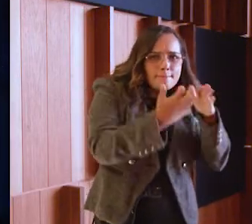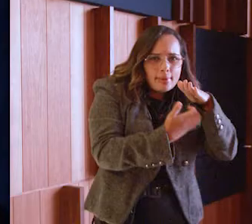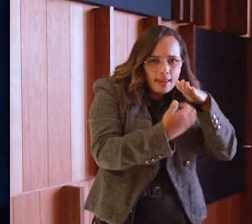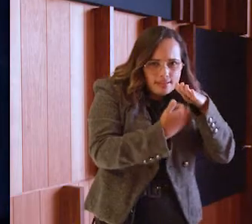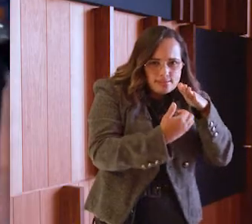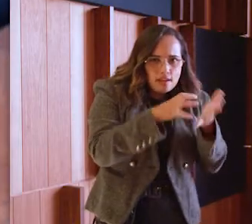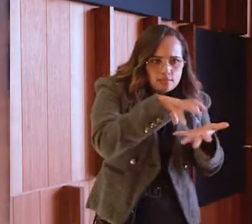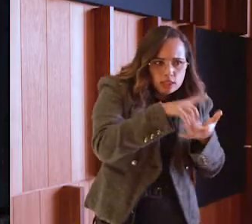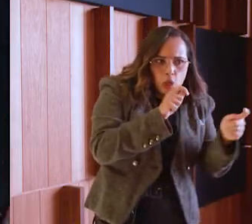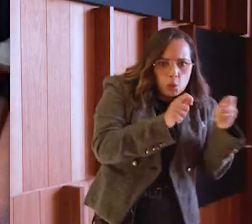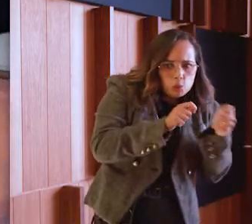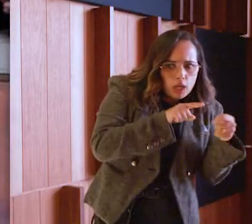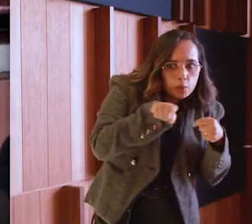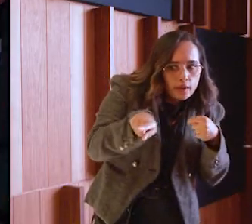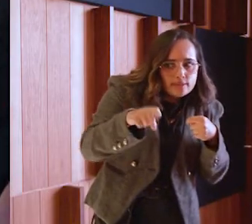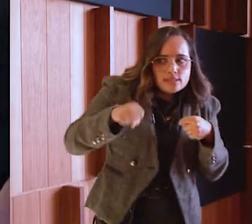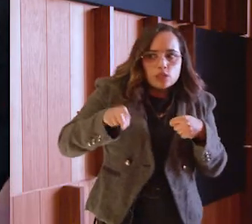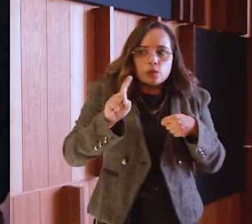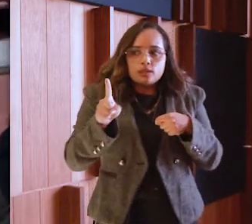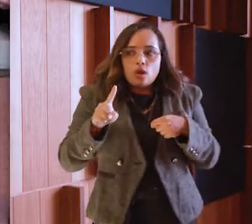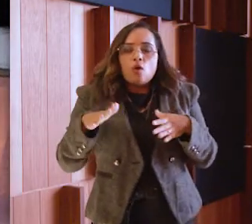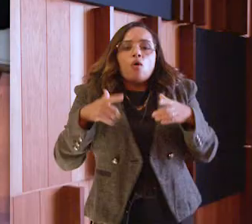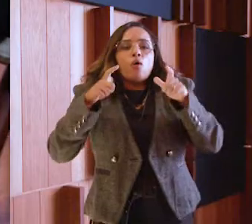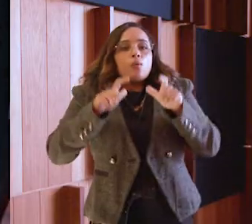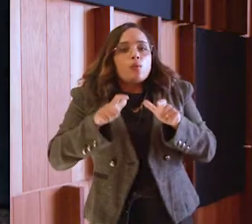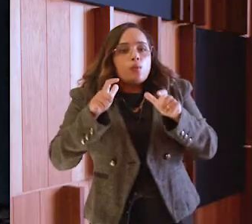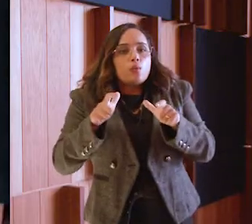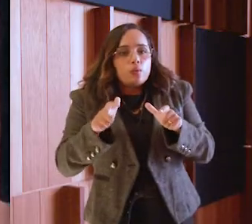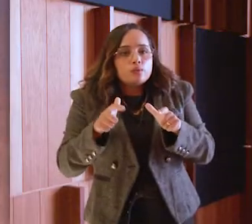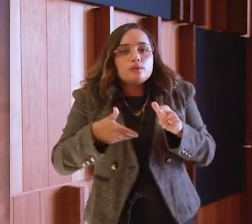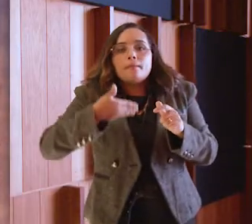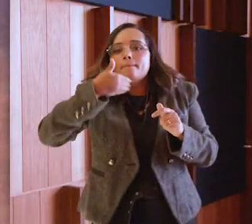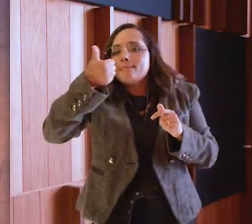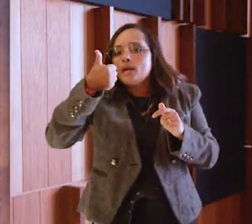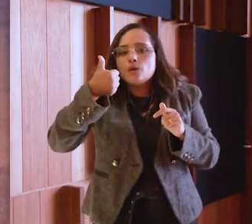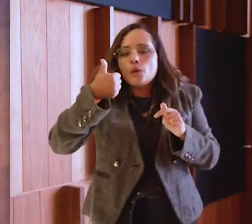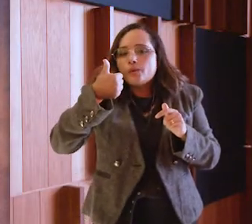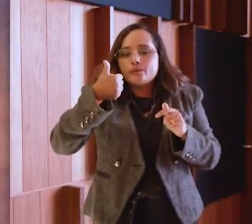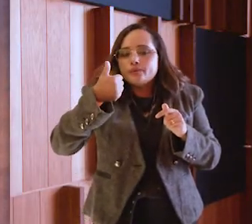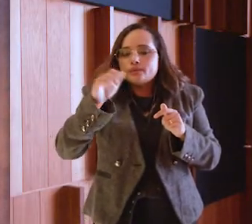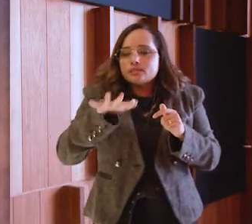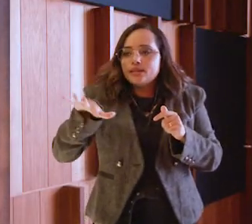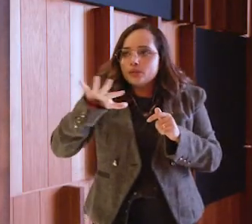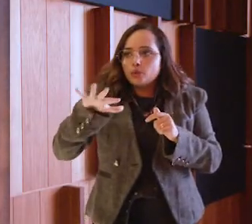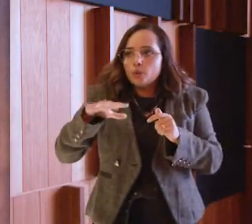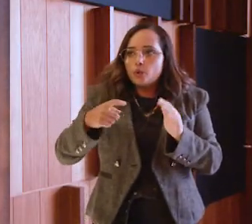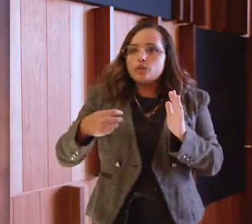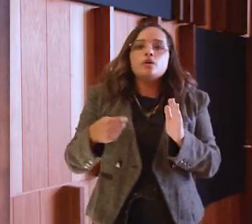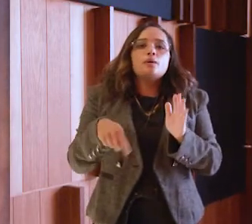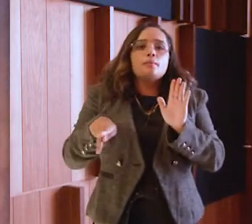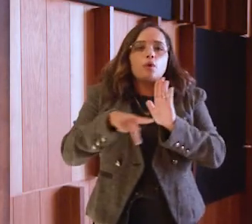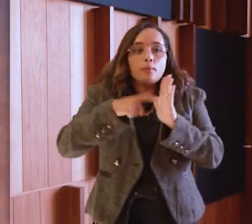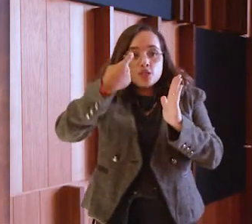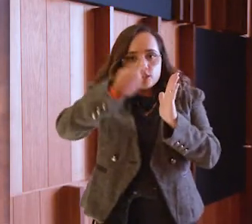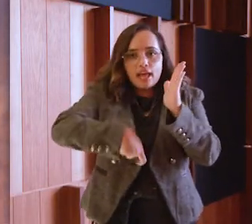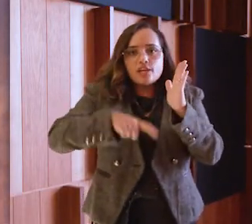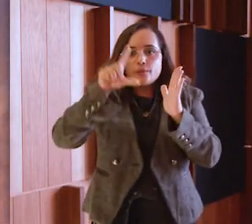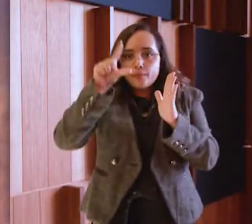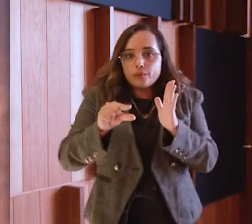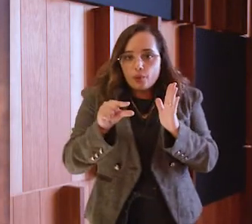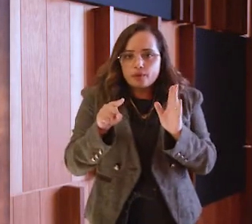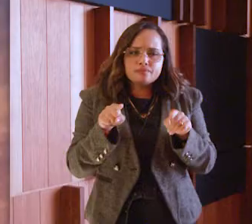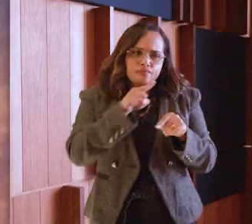tax. I think the most common example in Brazil would be a Brazilian parent company that owns a Spanish holding company. Spain